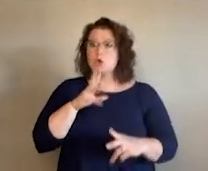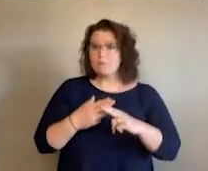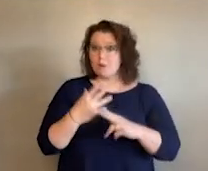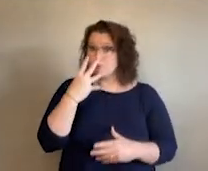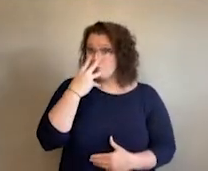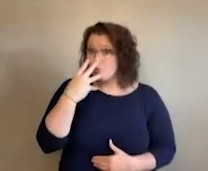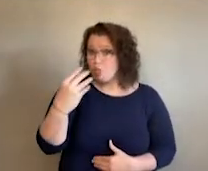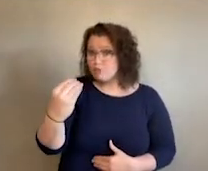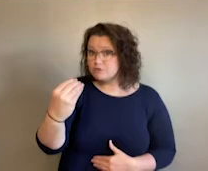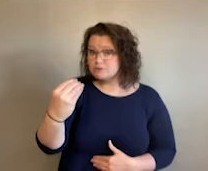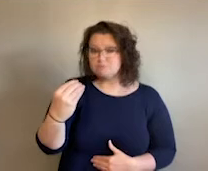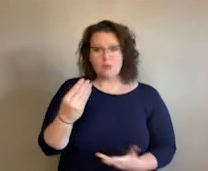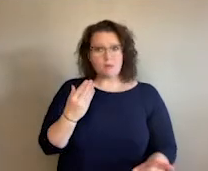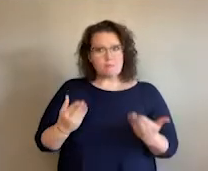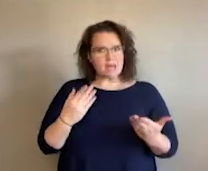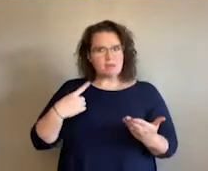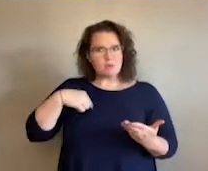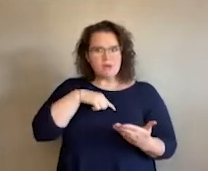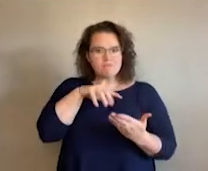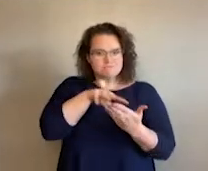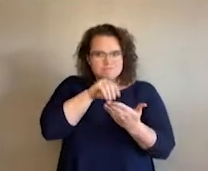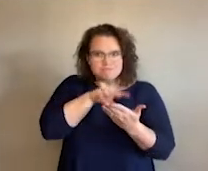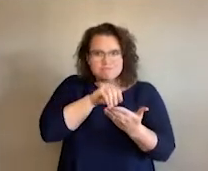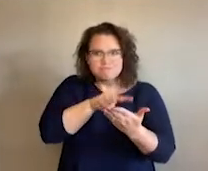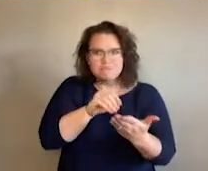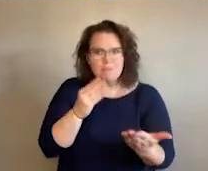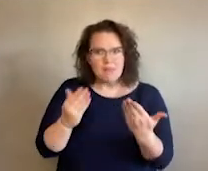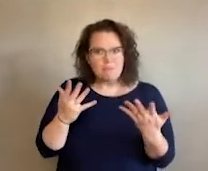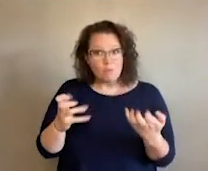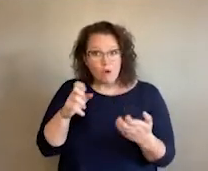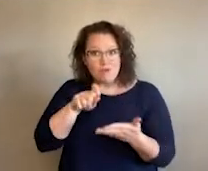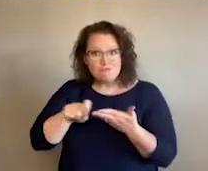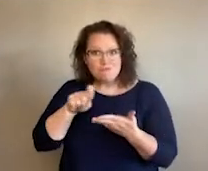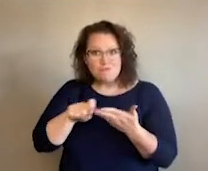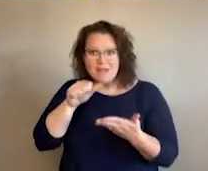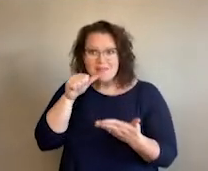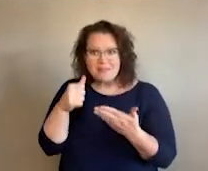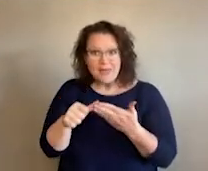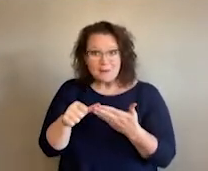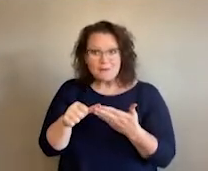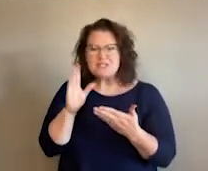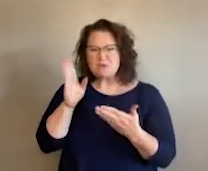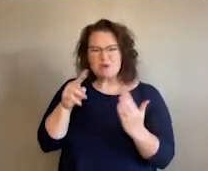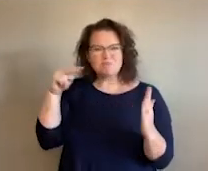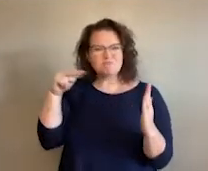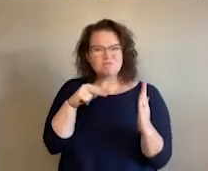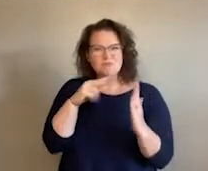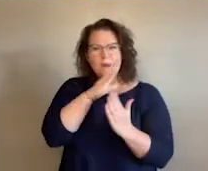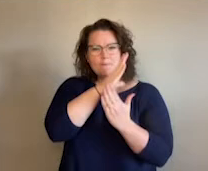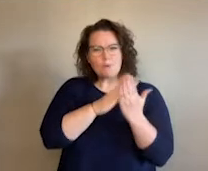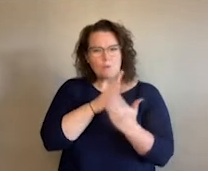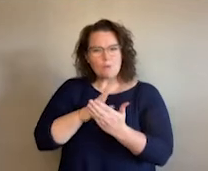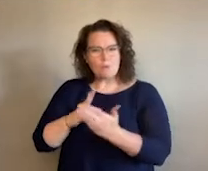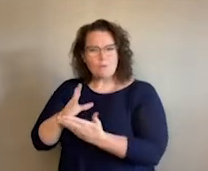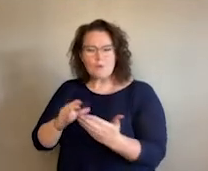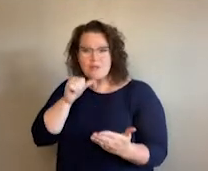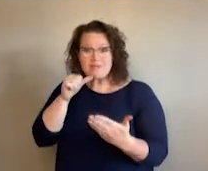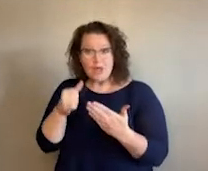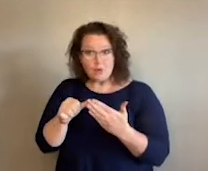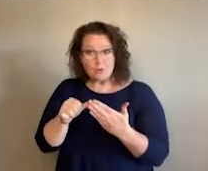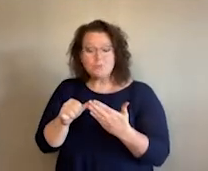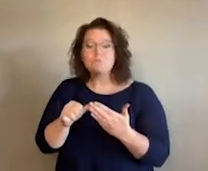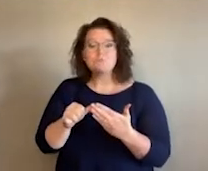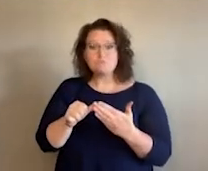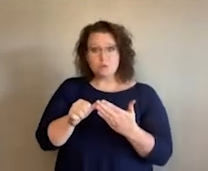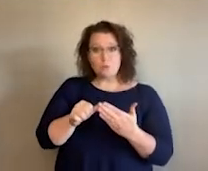We might even learn so much that we want to write a letter maybe to somebody, so we're going to take a look at some parts of a letter and some ways